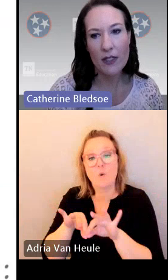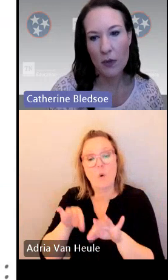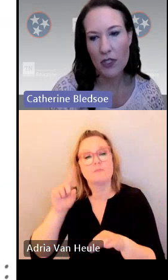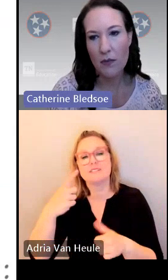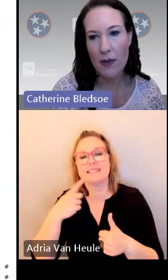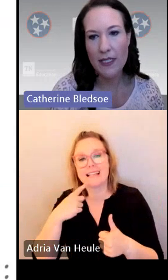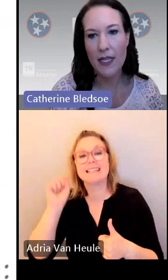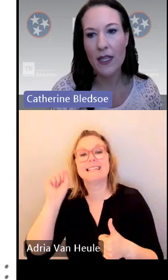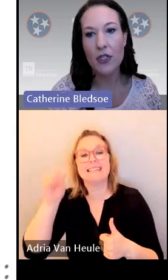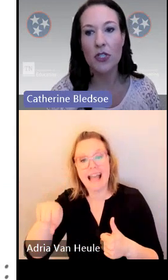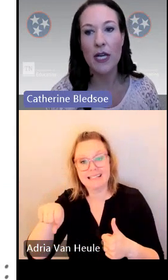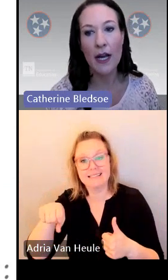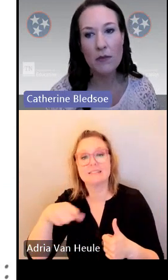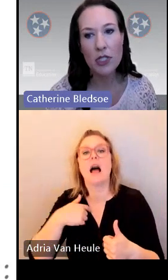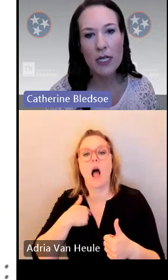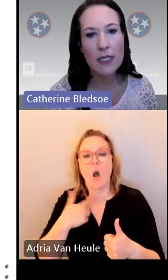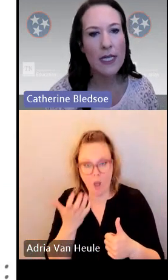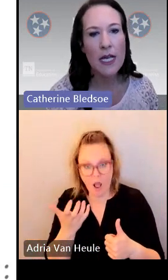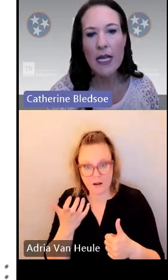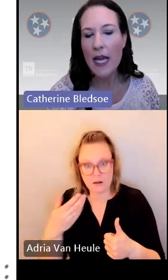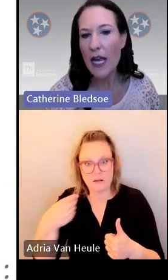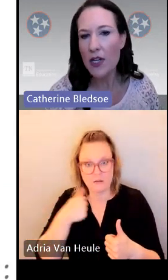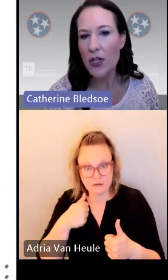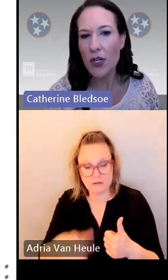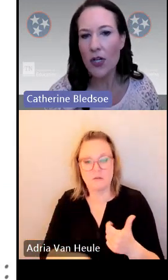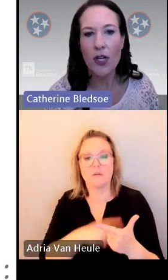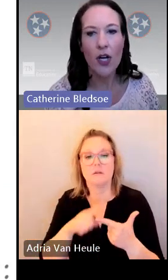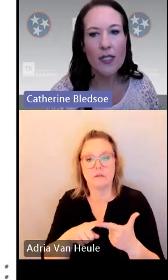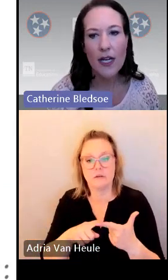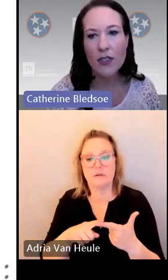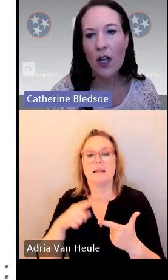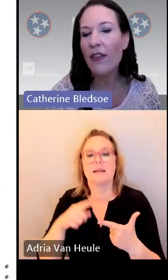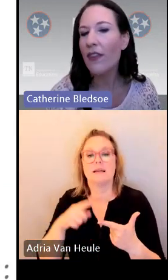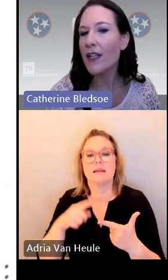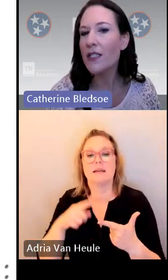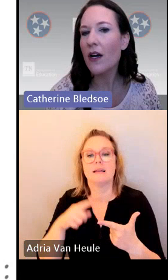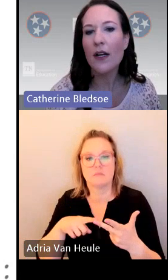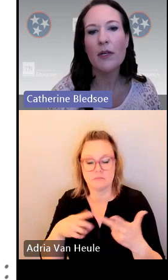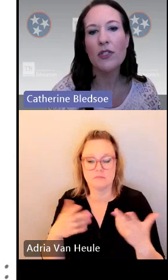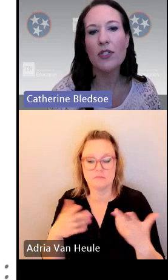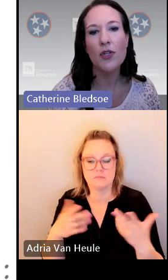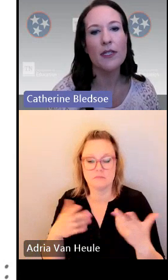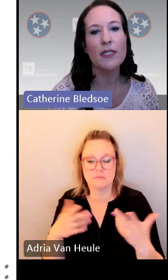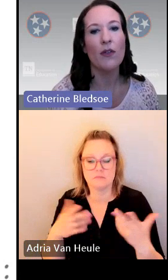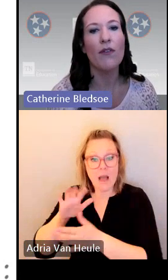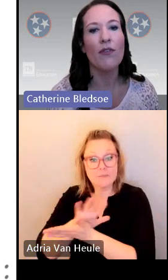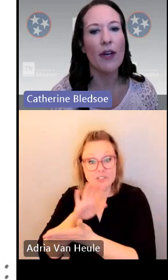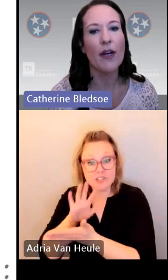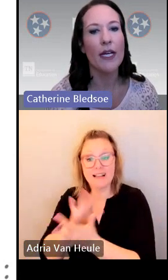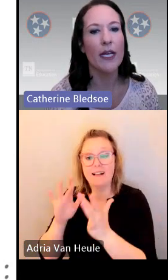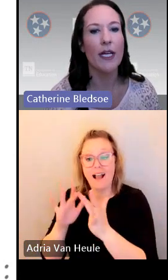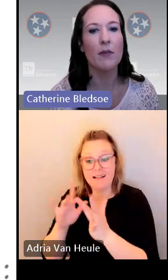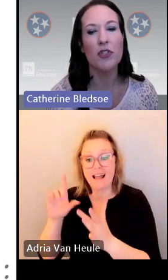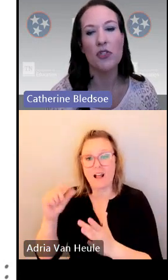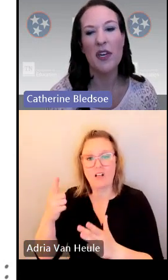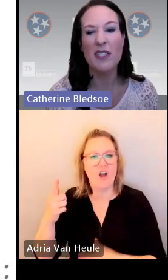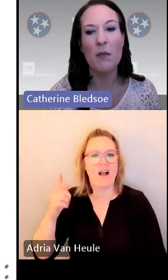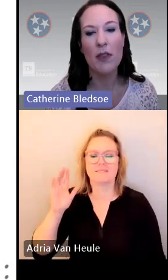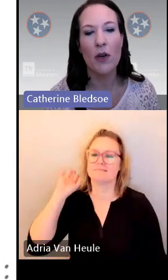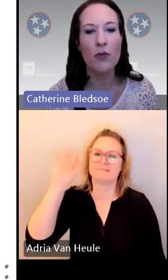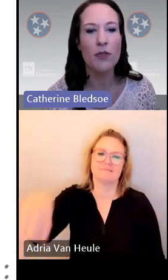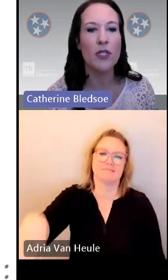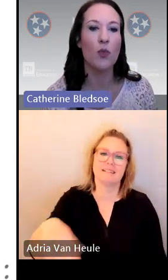out, that is what is due May 10th. Your timesheets and your contact log, that's not going to be due until the very end because